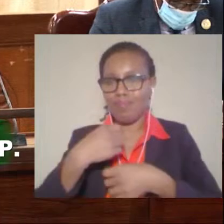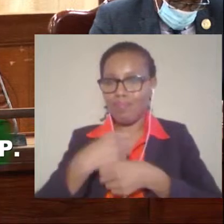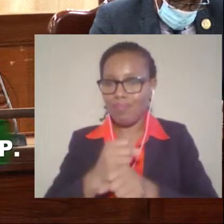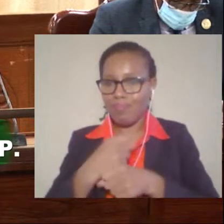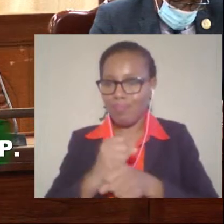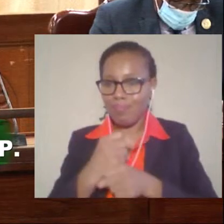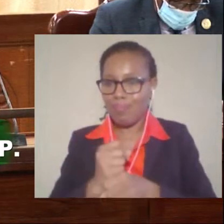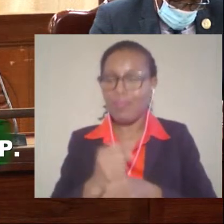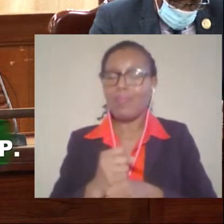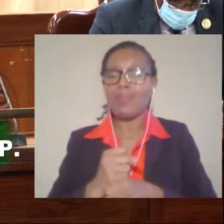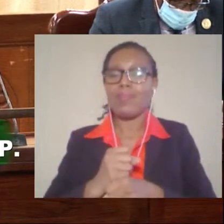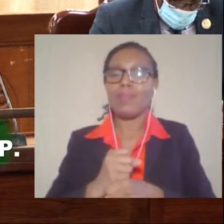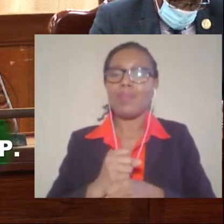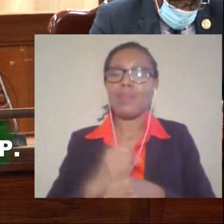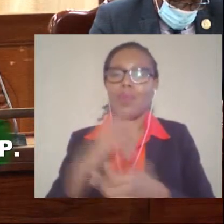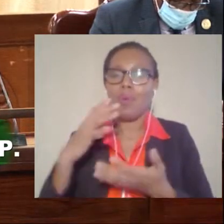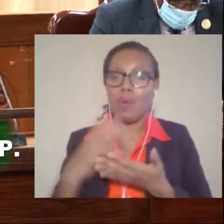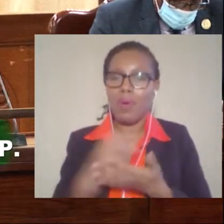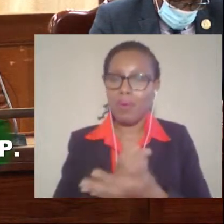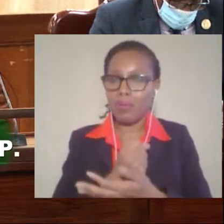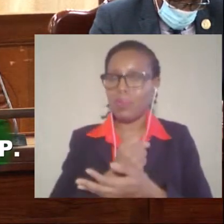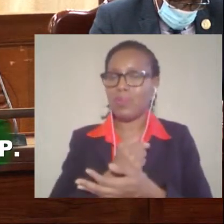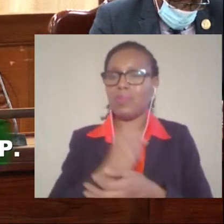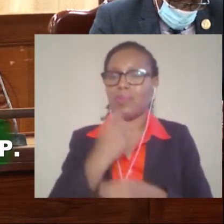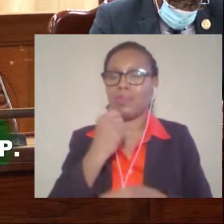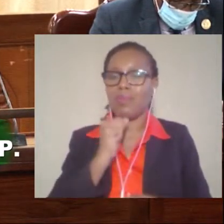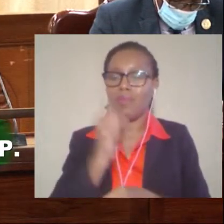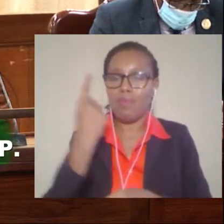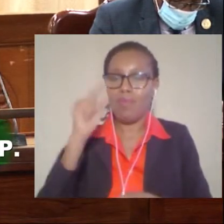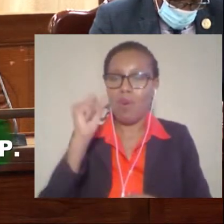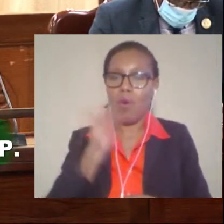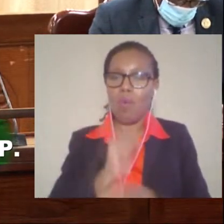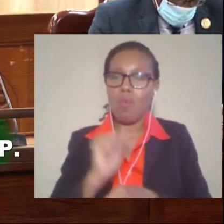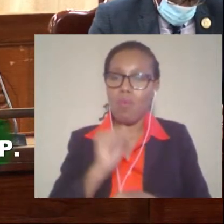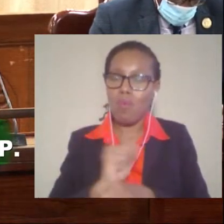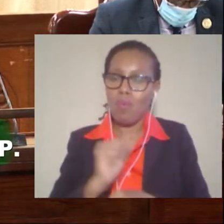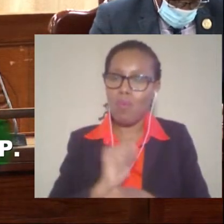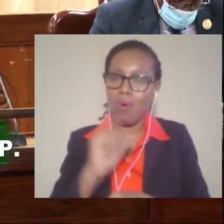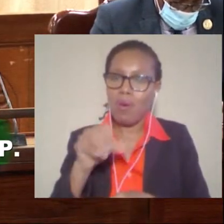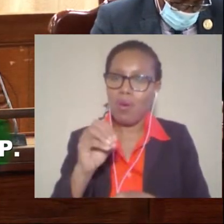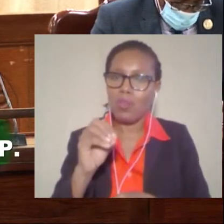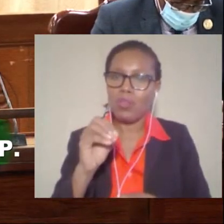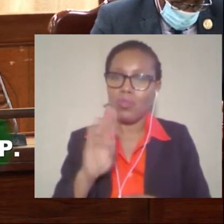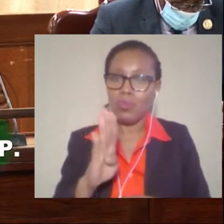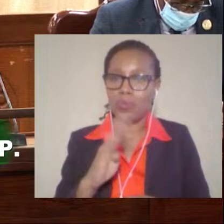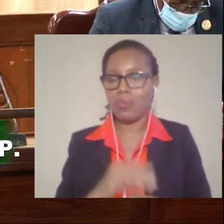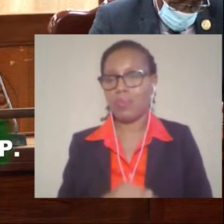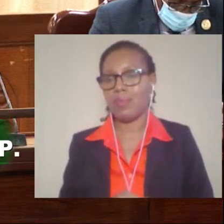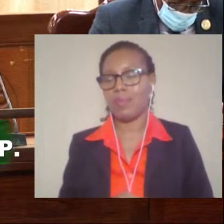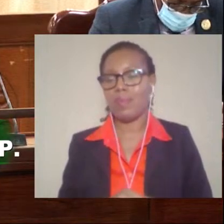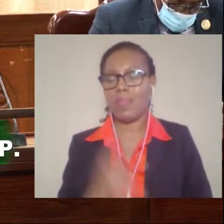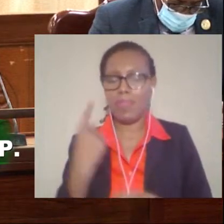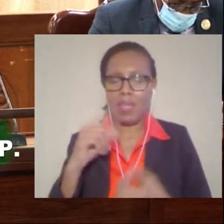That's right. Create opportunities for employment, or facilitate the creation of opportunities for employment.